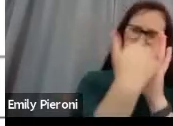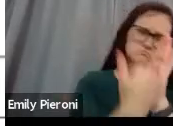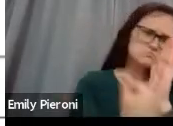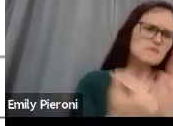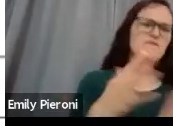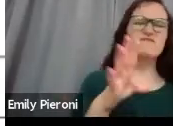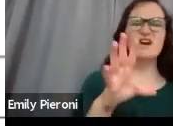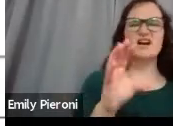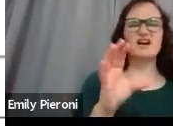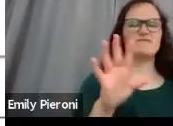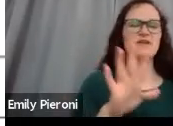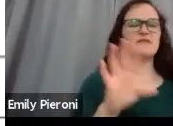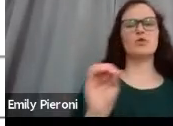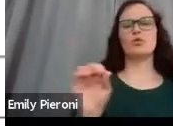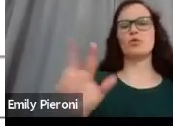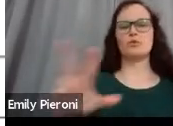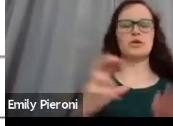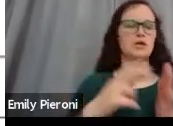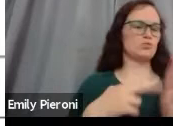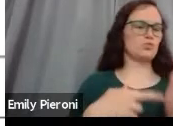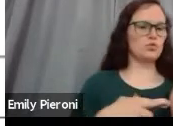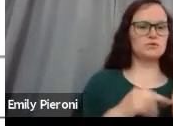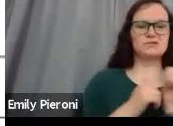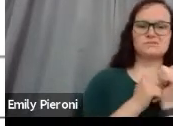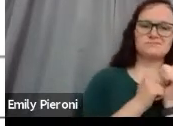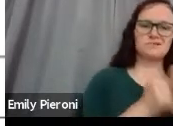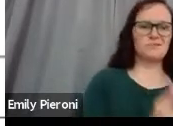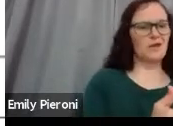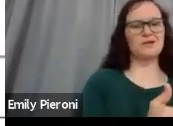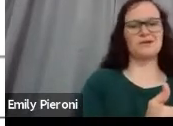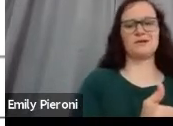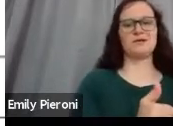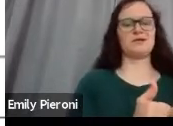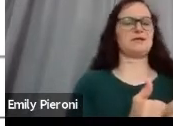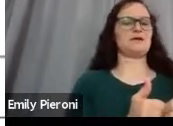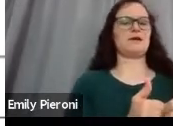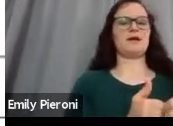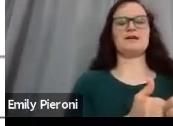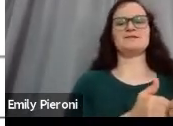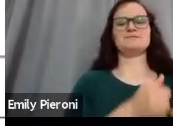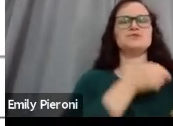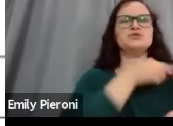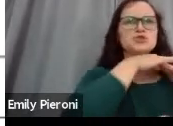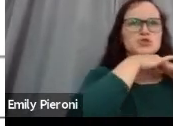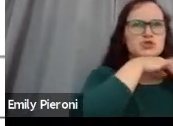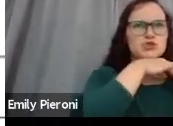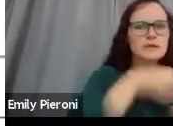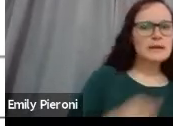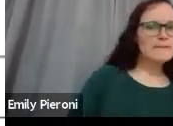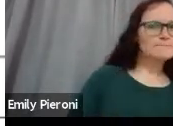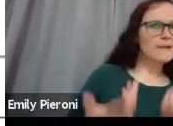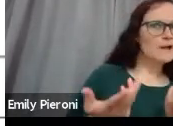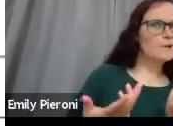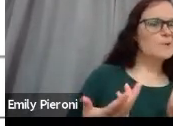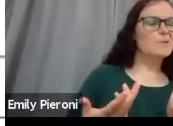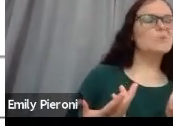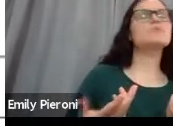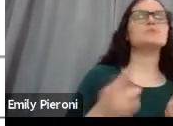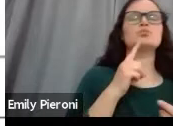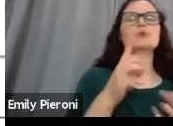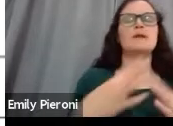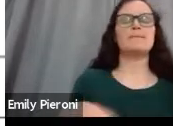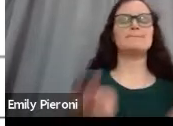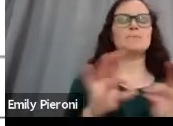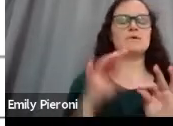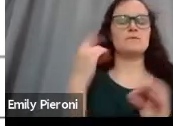rules, compliance and pollutant load limits and whatnot. So these are important aspects for